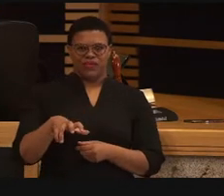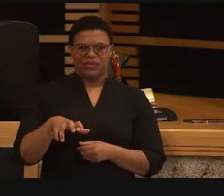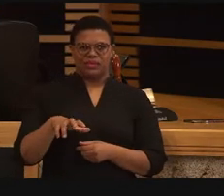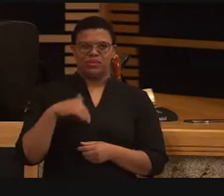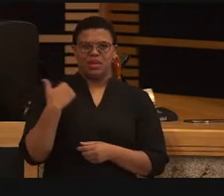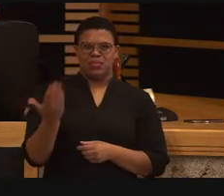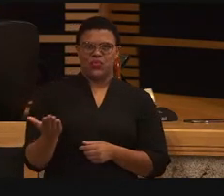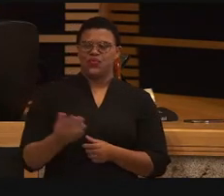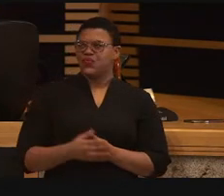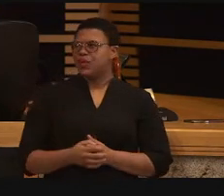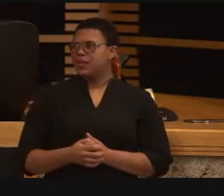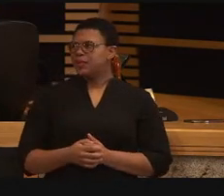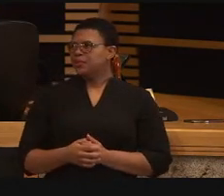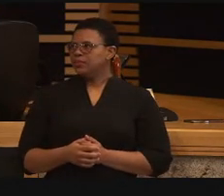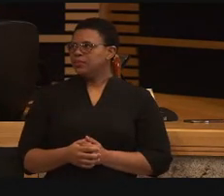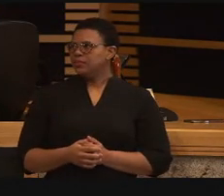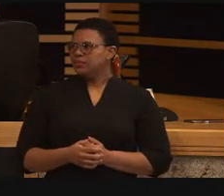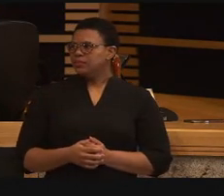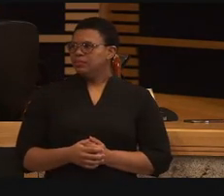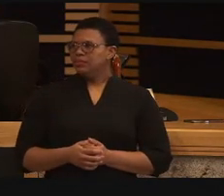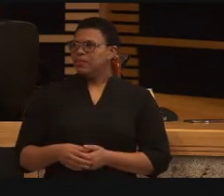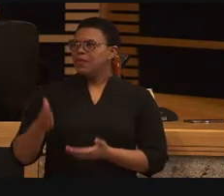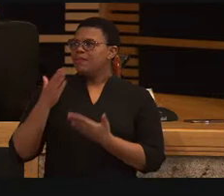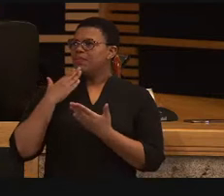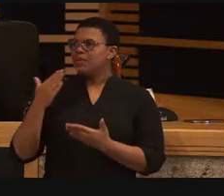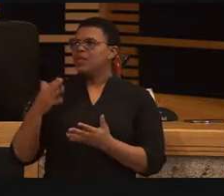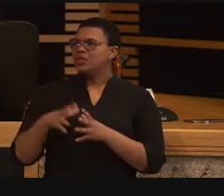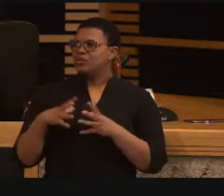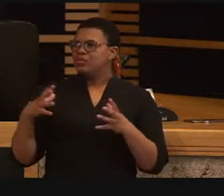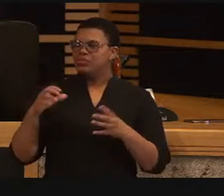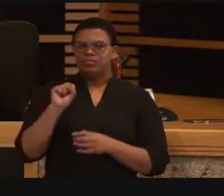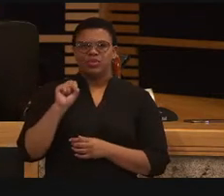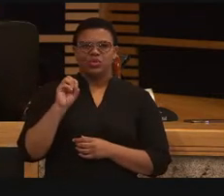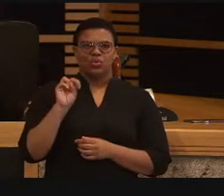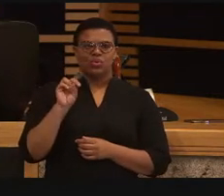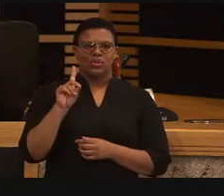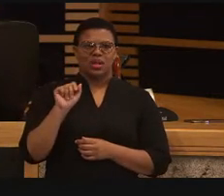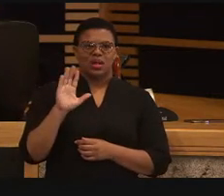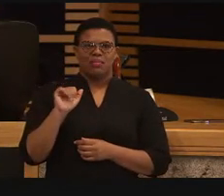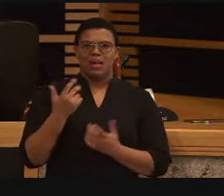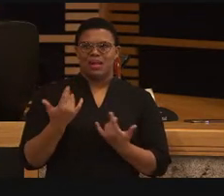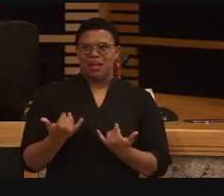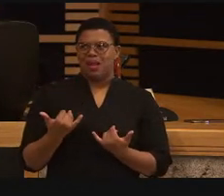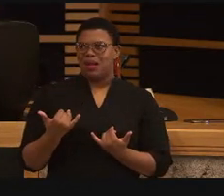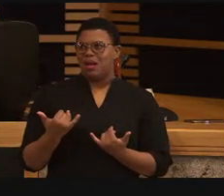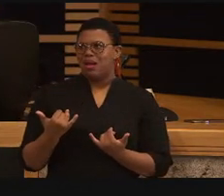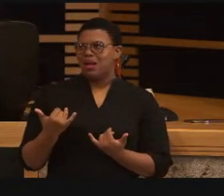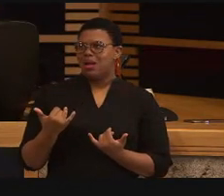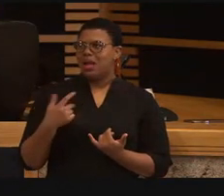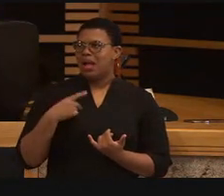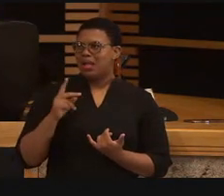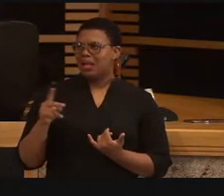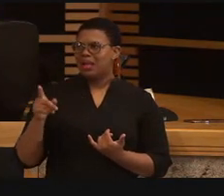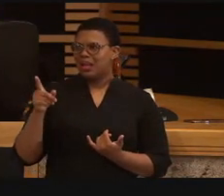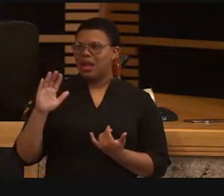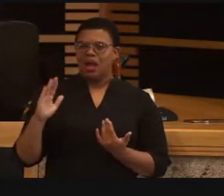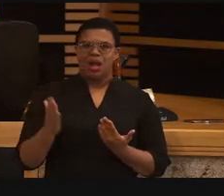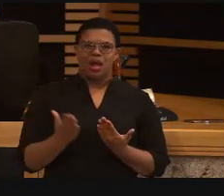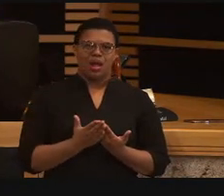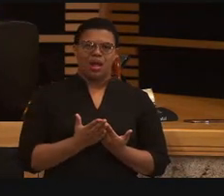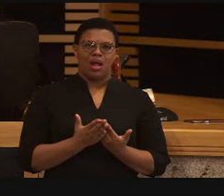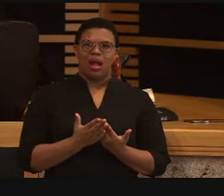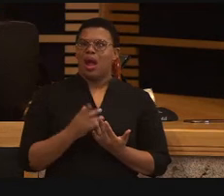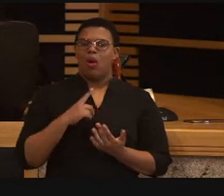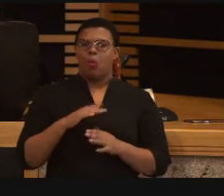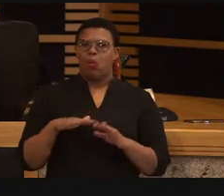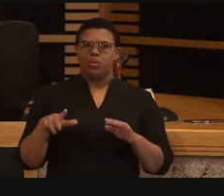Speaker. Thank you very much, Honorable Sondaba. I will not put this motion once again up